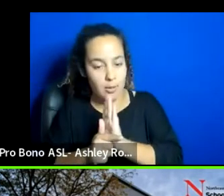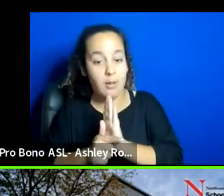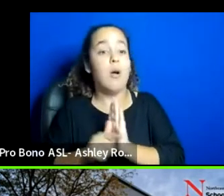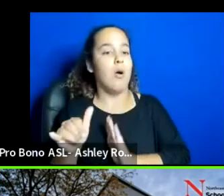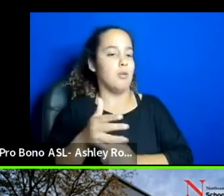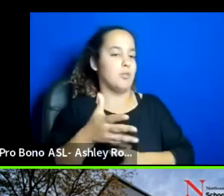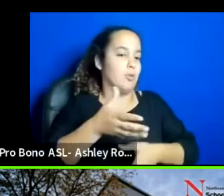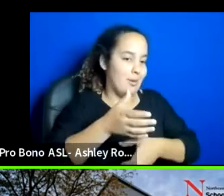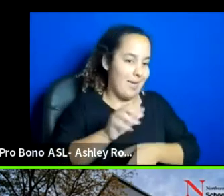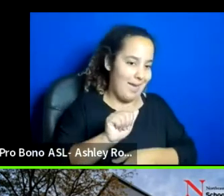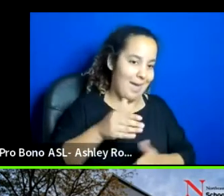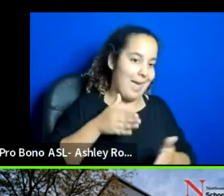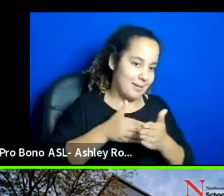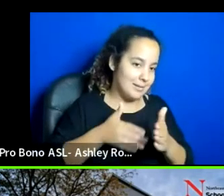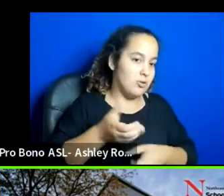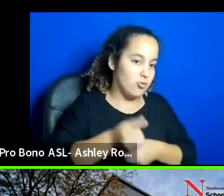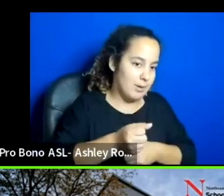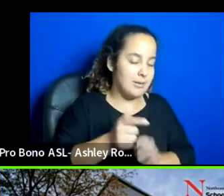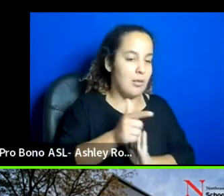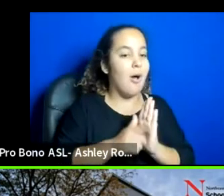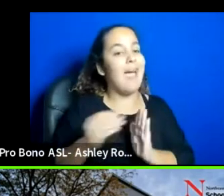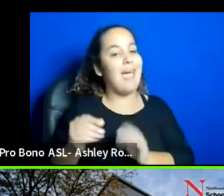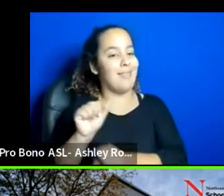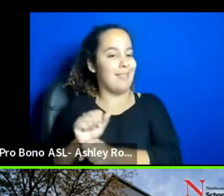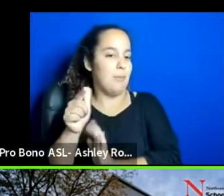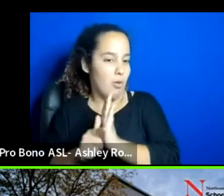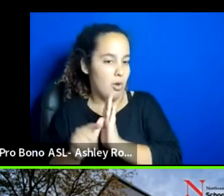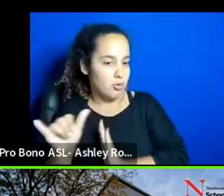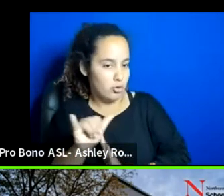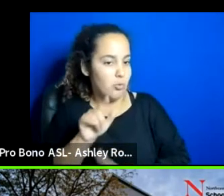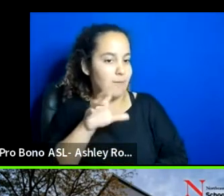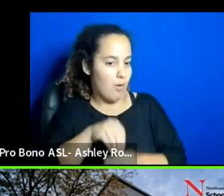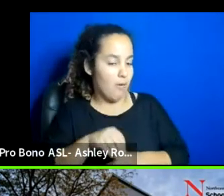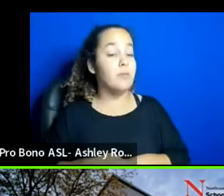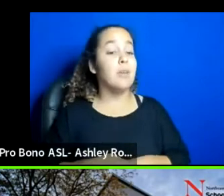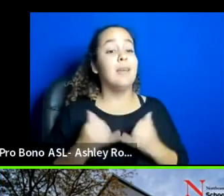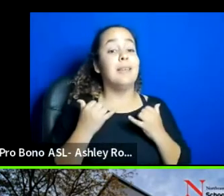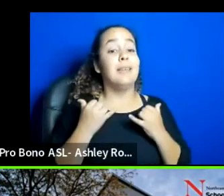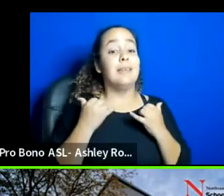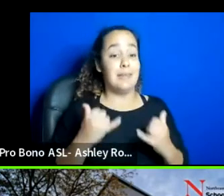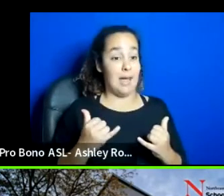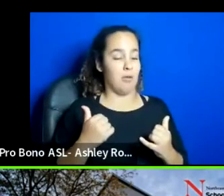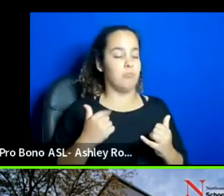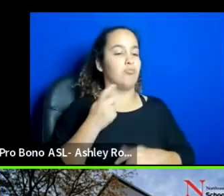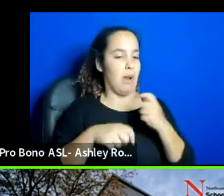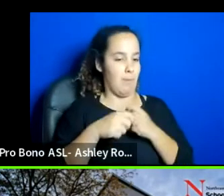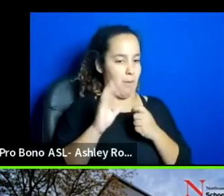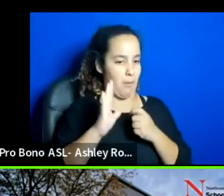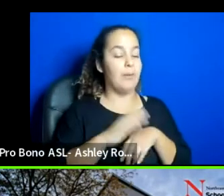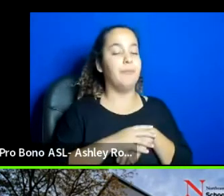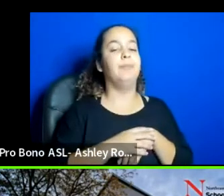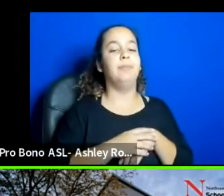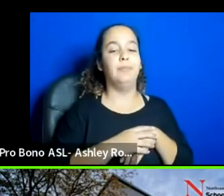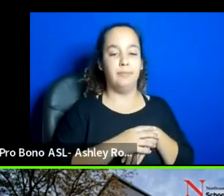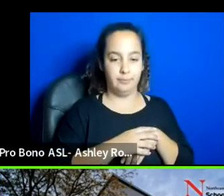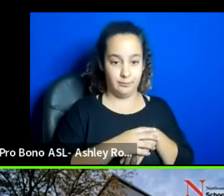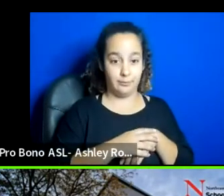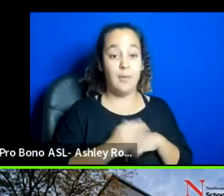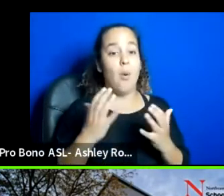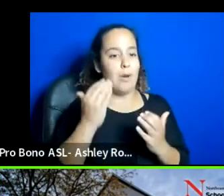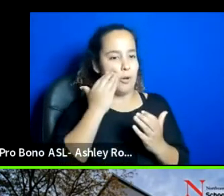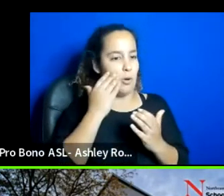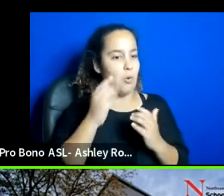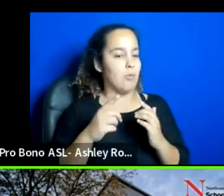law. And just quickly to conclude my few questions, what I'd like to know about more about in Brent's future